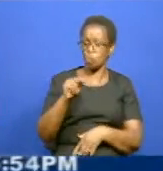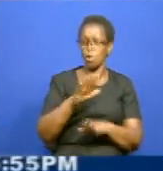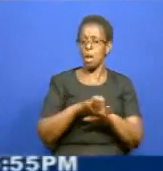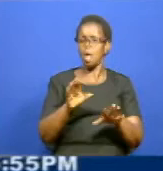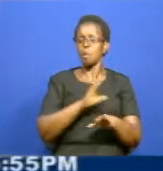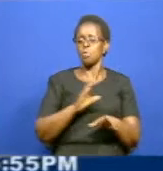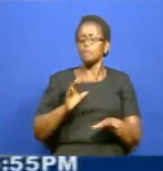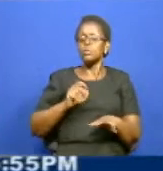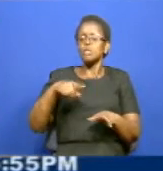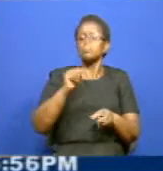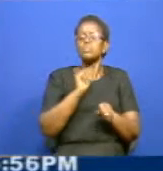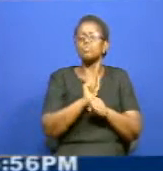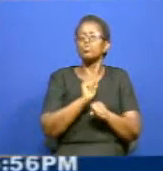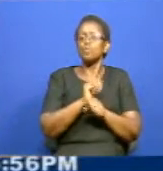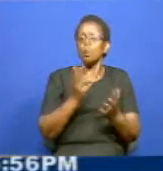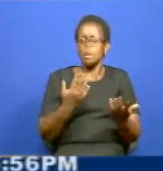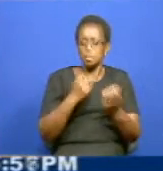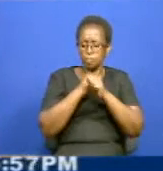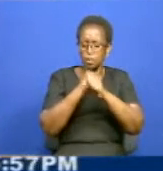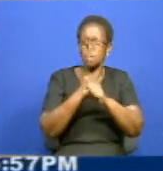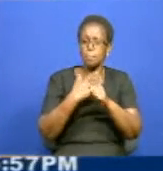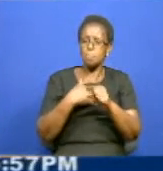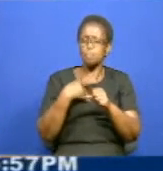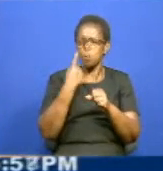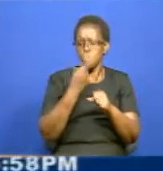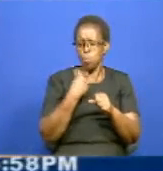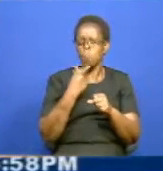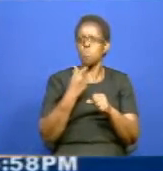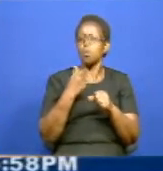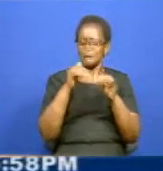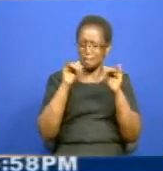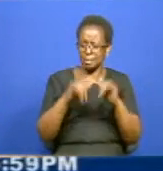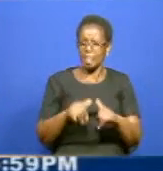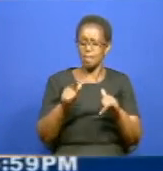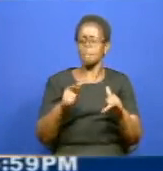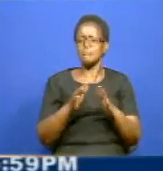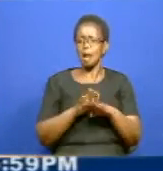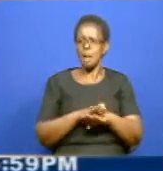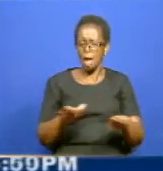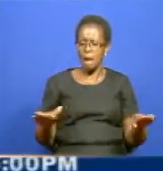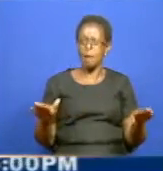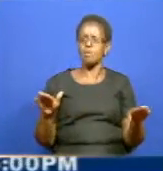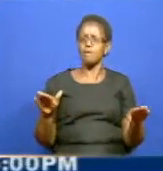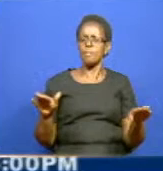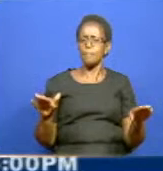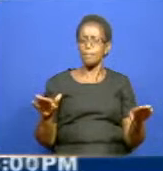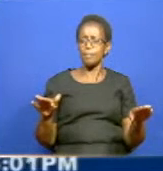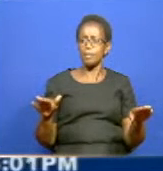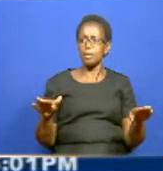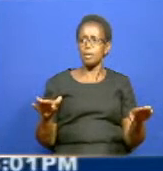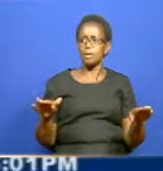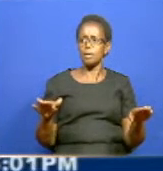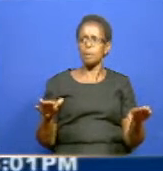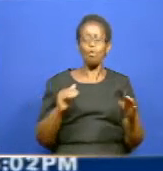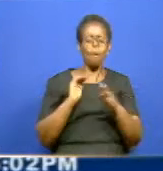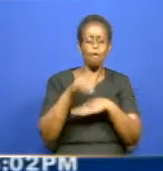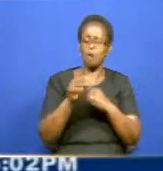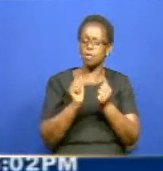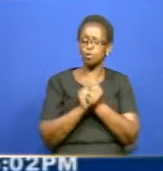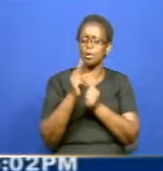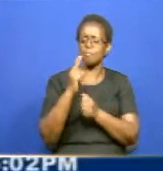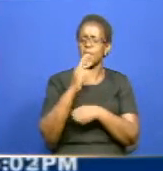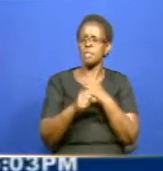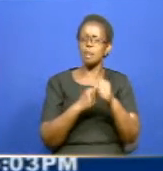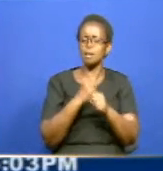place to protect persons who have enjoyed quiet possession of the said piece of land for a period exceeding 12 years, are not